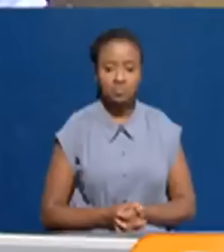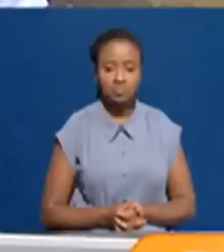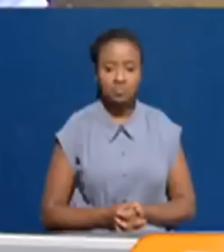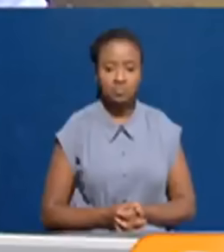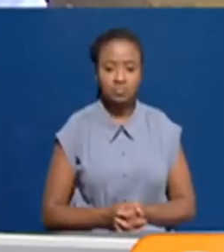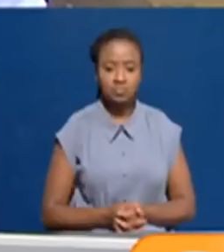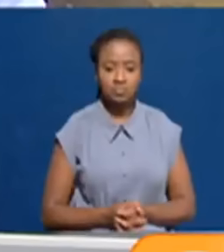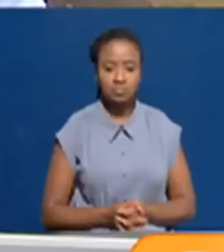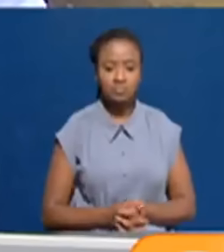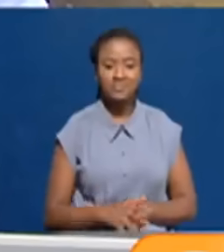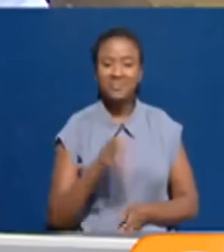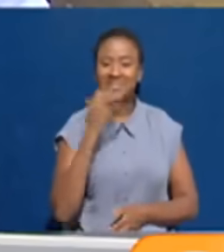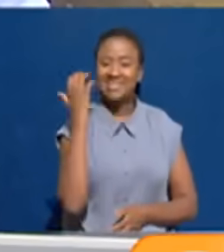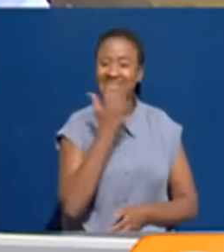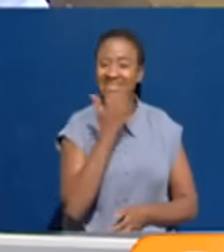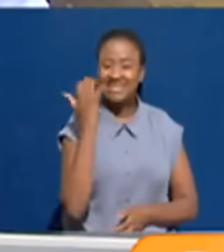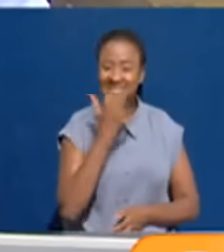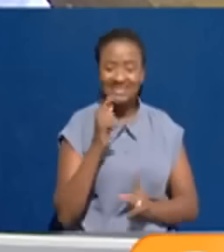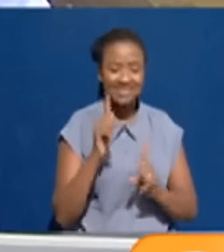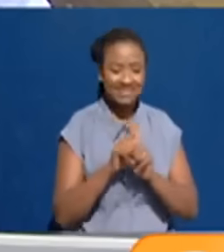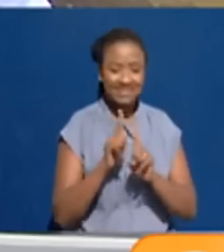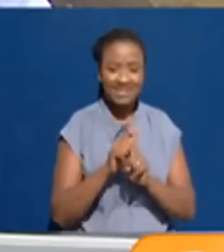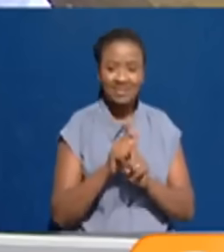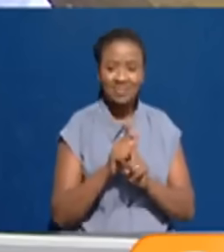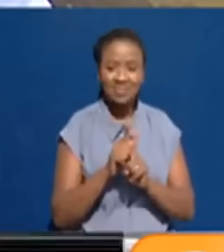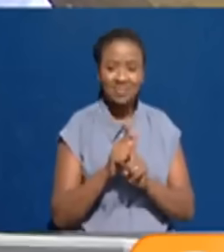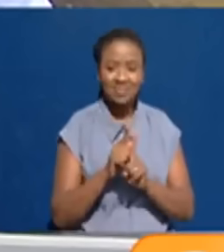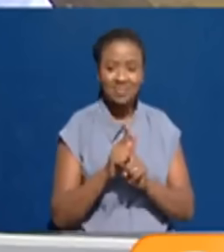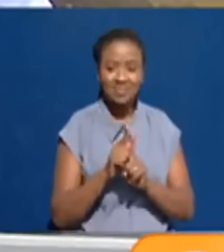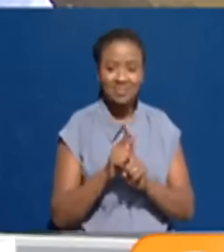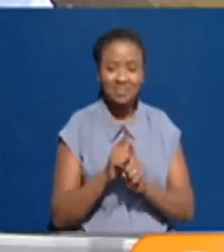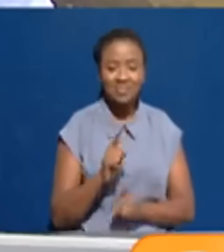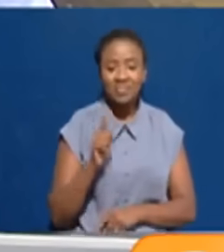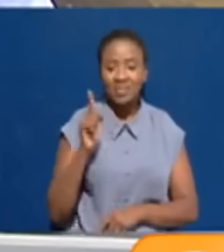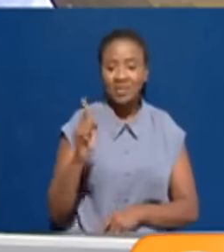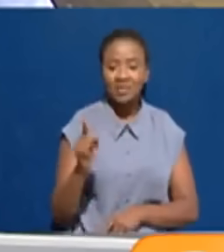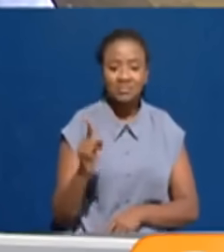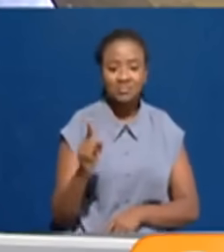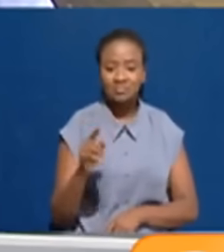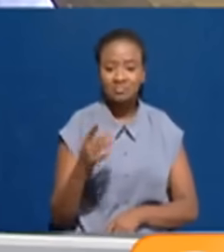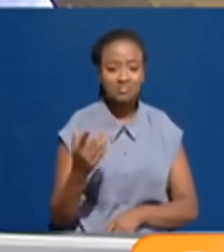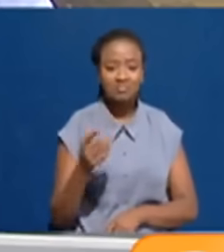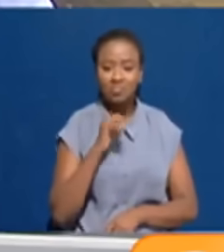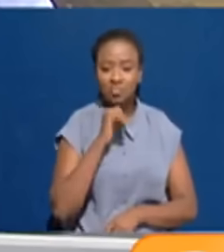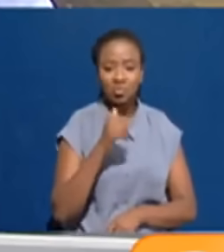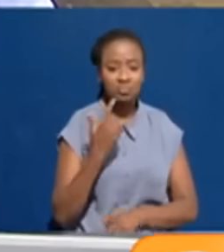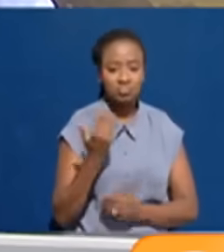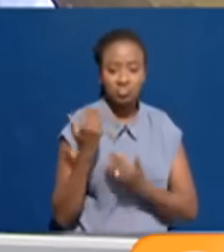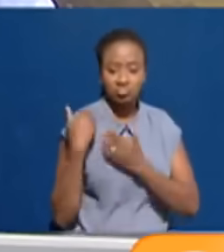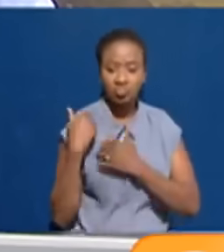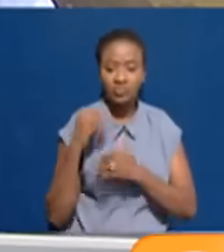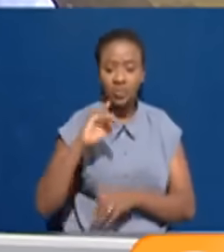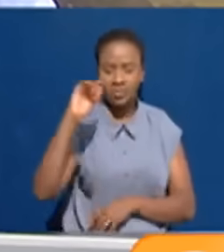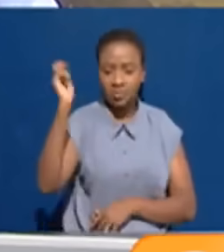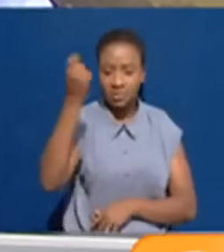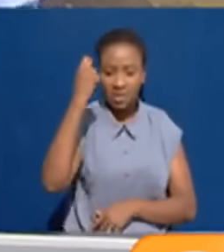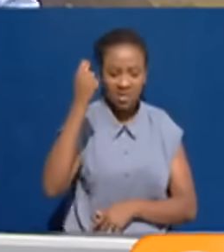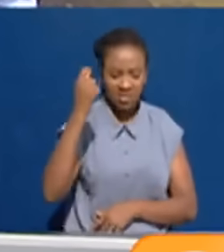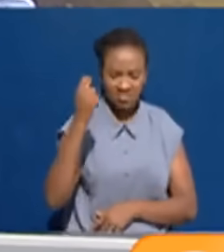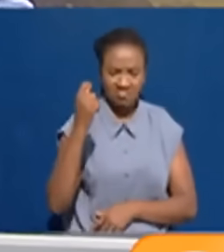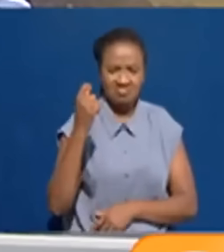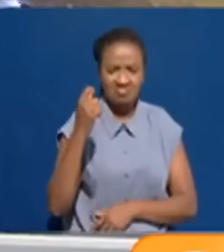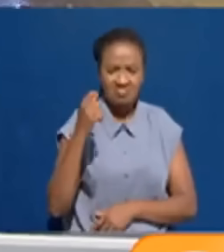Deputy President Rigathi Gachagua says he is not interested in the role of Mount Kenya regional kingpin. Well, he said his tight schedule does not